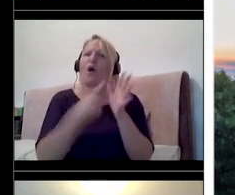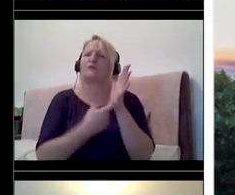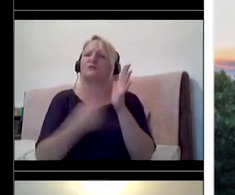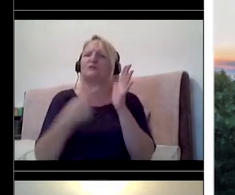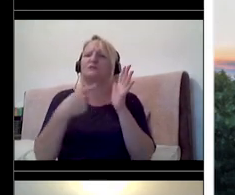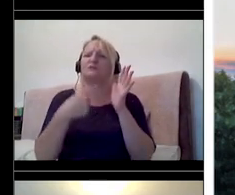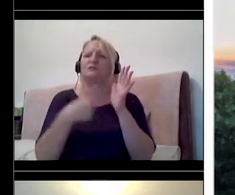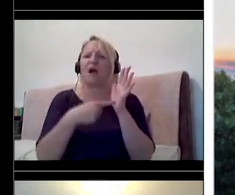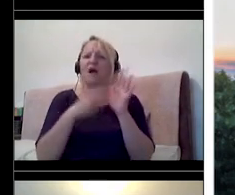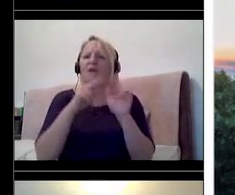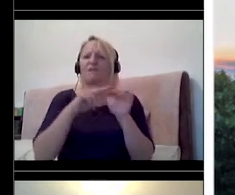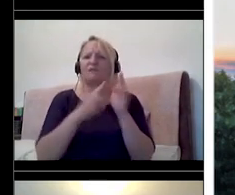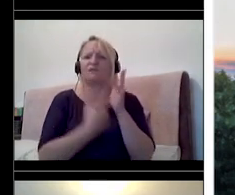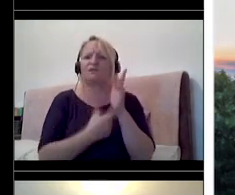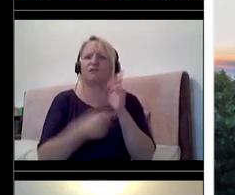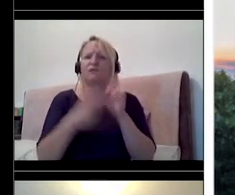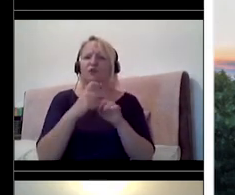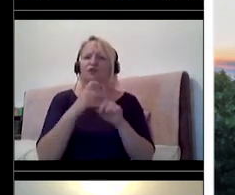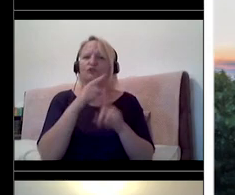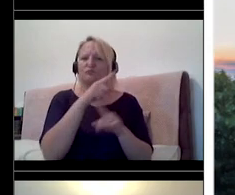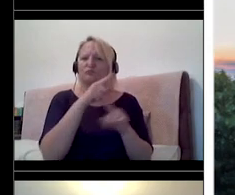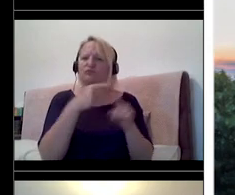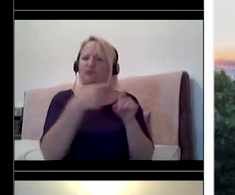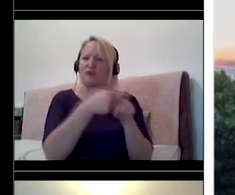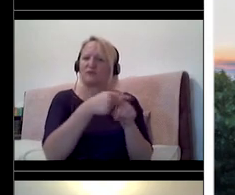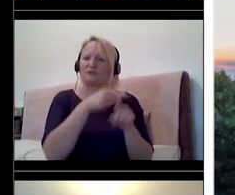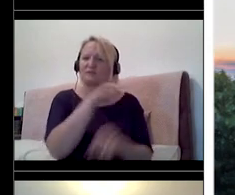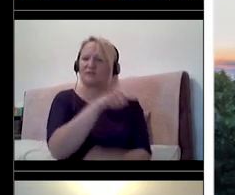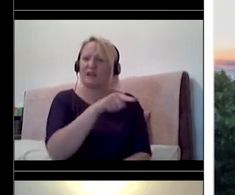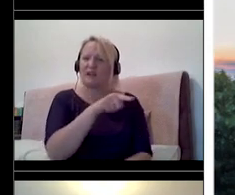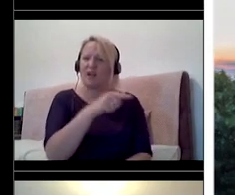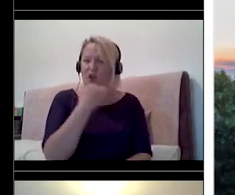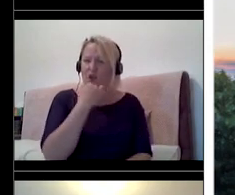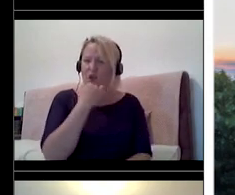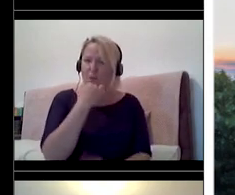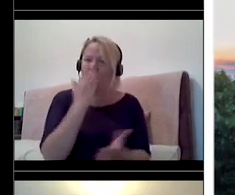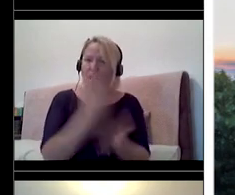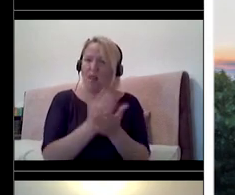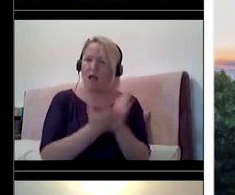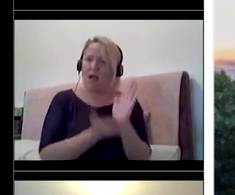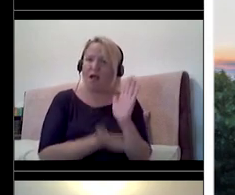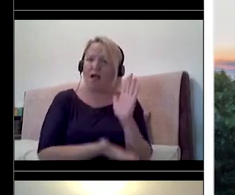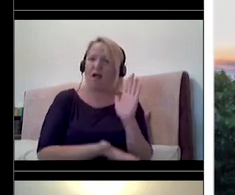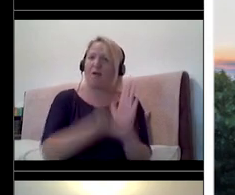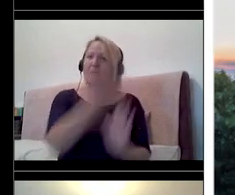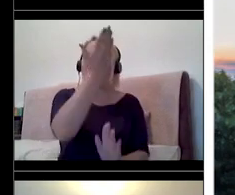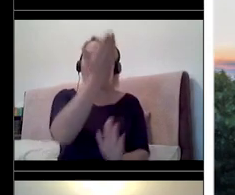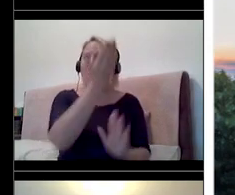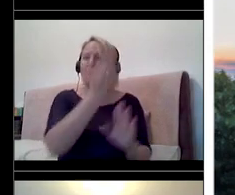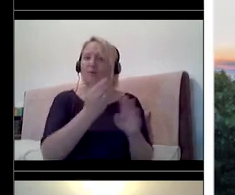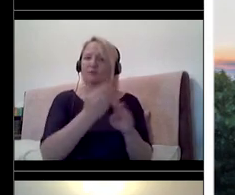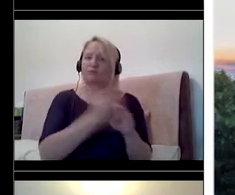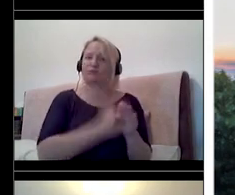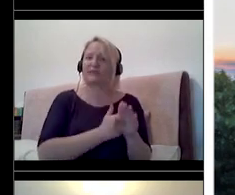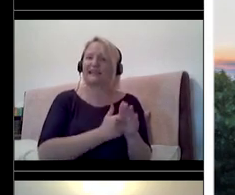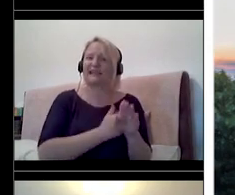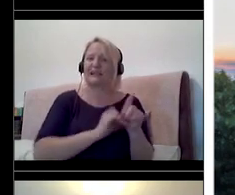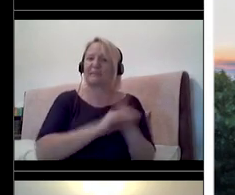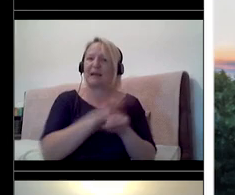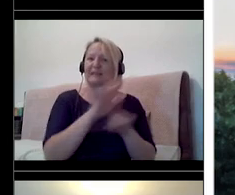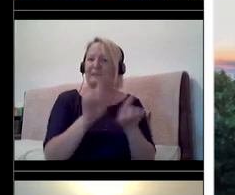currently, and asking, are numbers really back up to their pre-pandemic levels? Have you got any information about